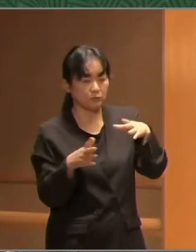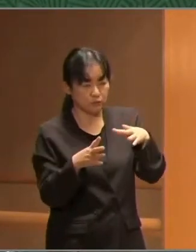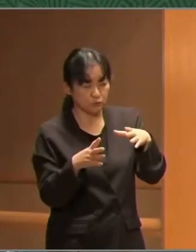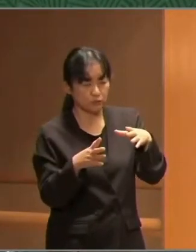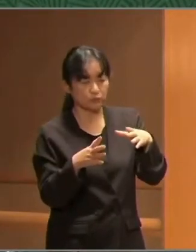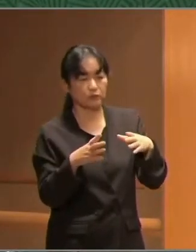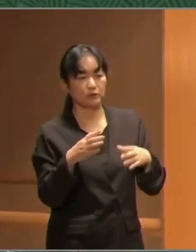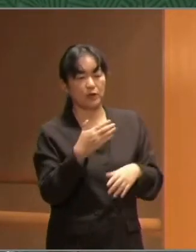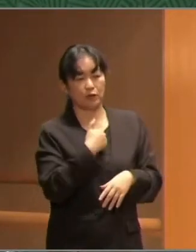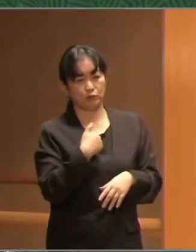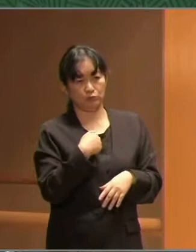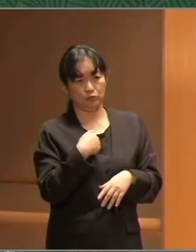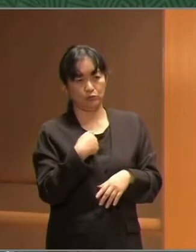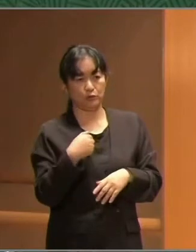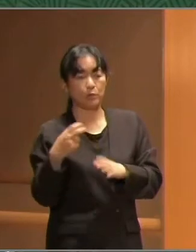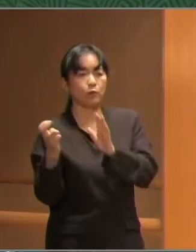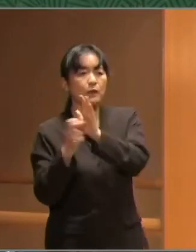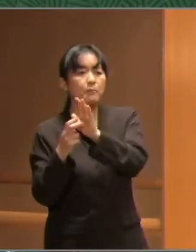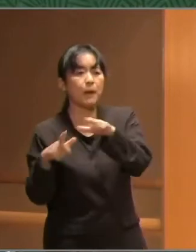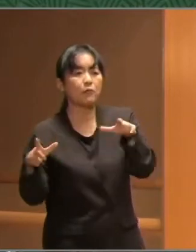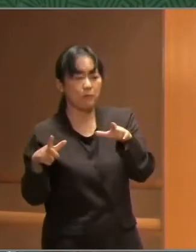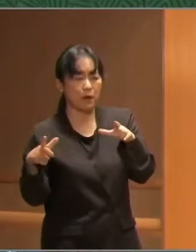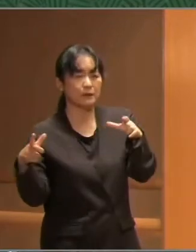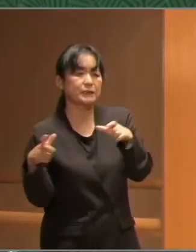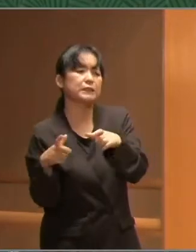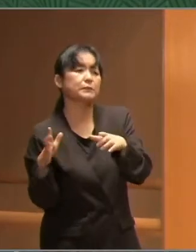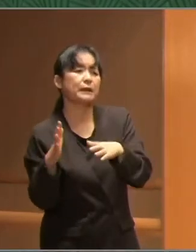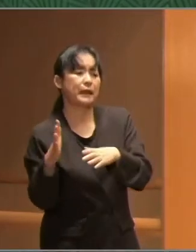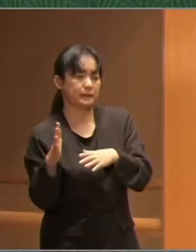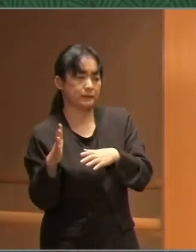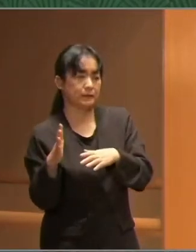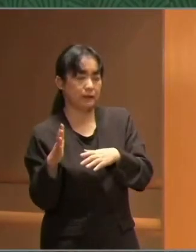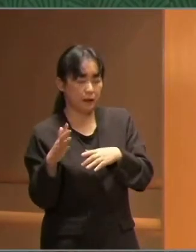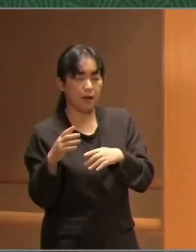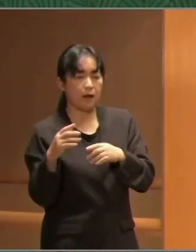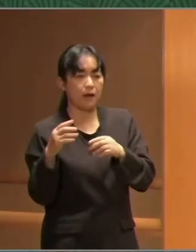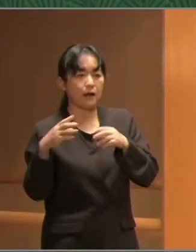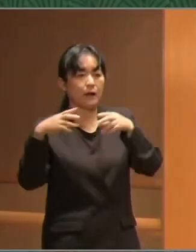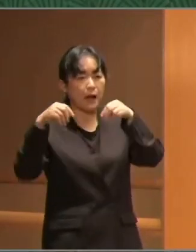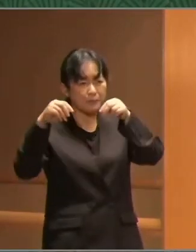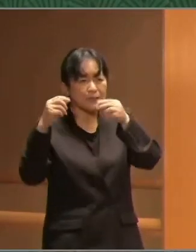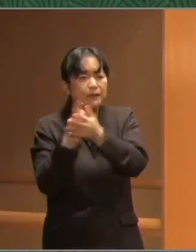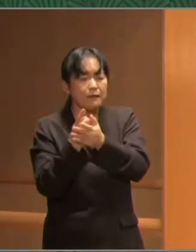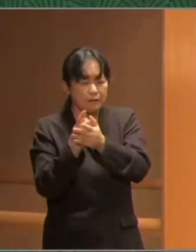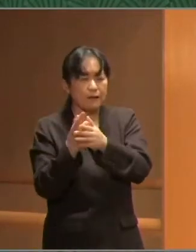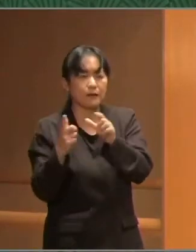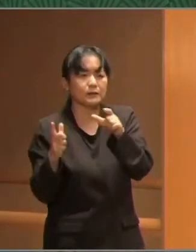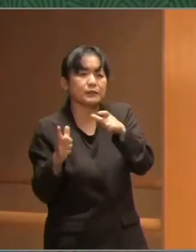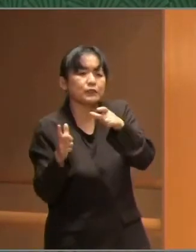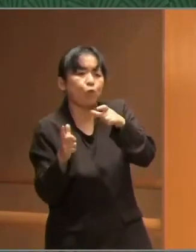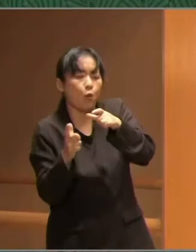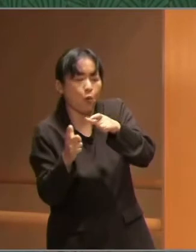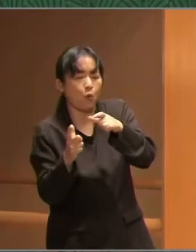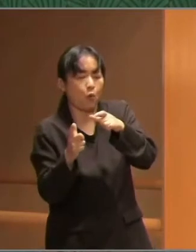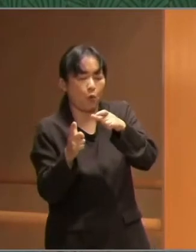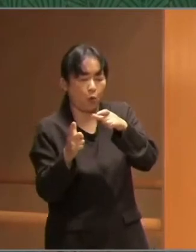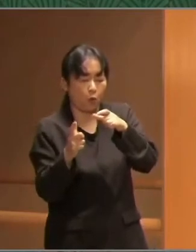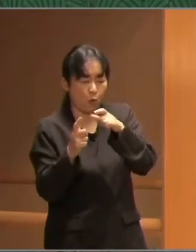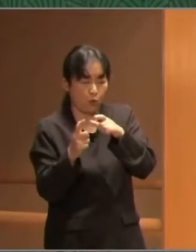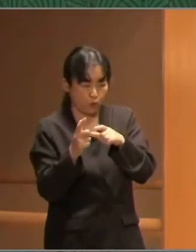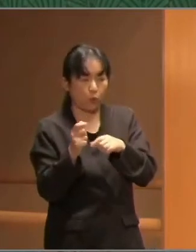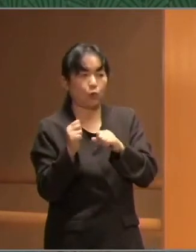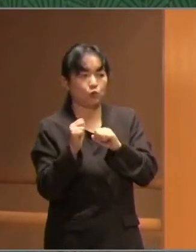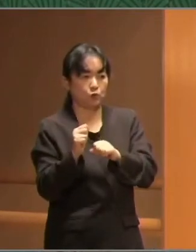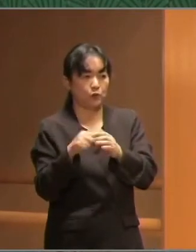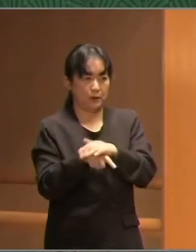large, and after drying, it shrinks. But if the paper is on the metal board, the metal itself does